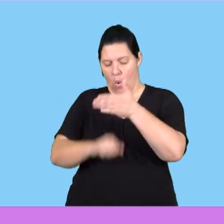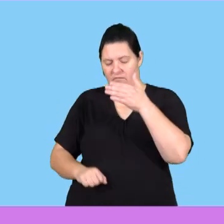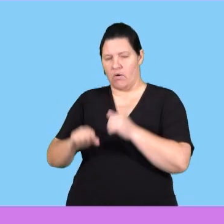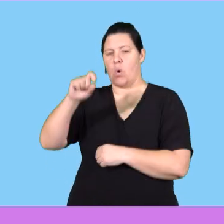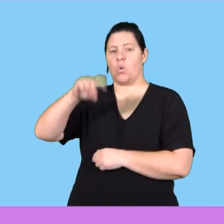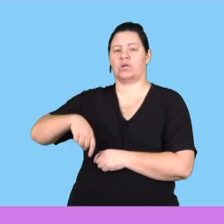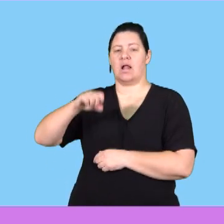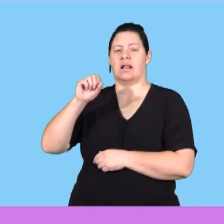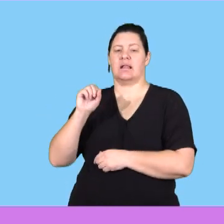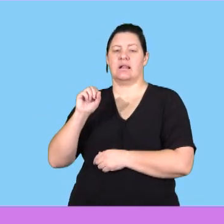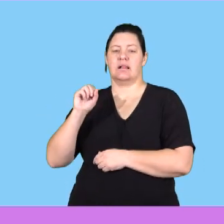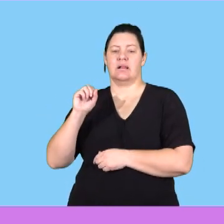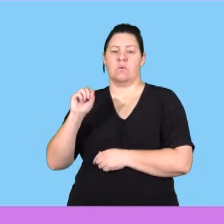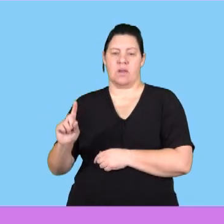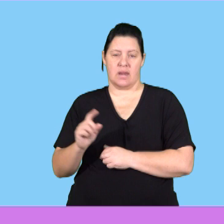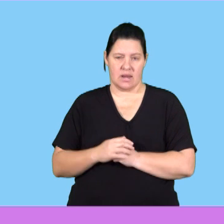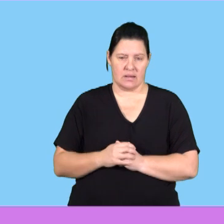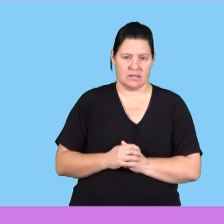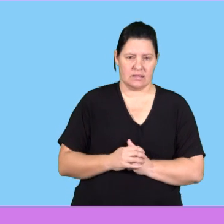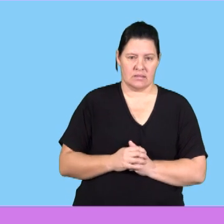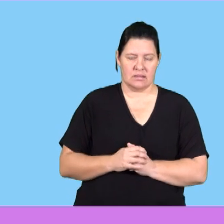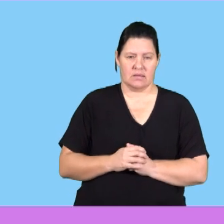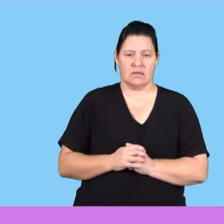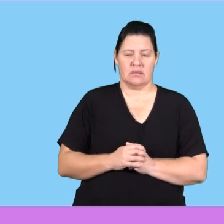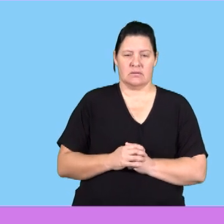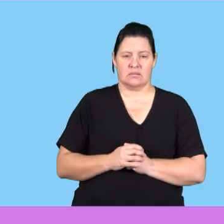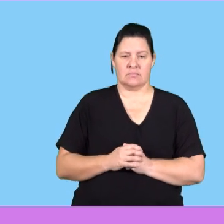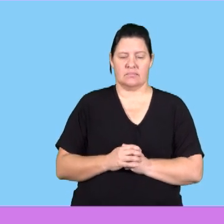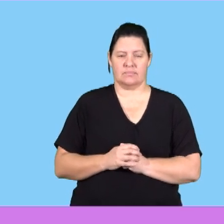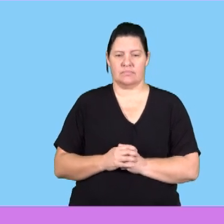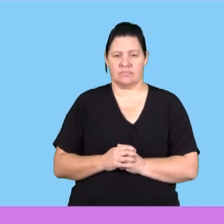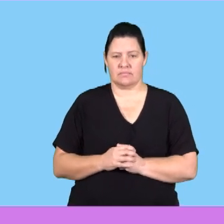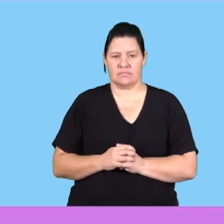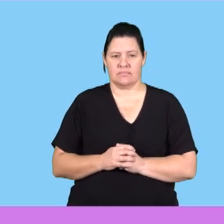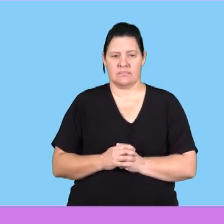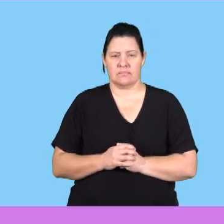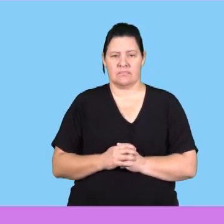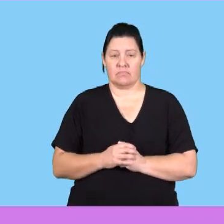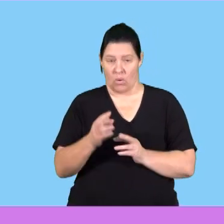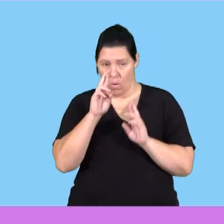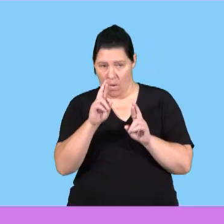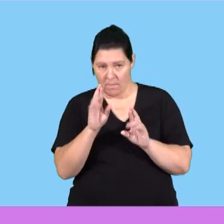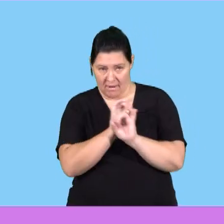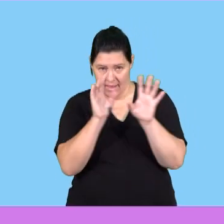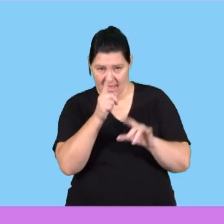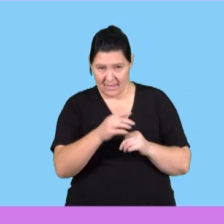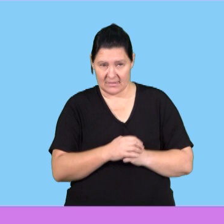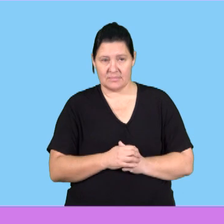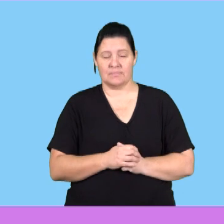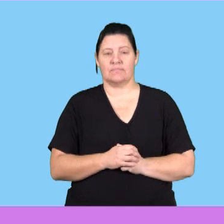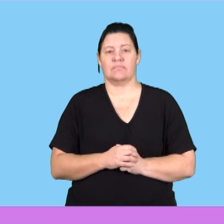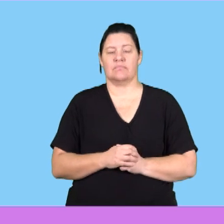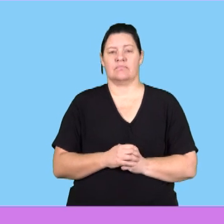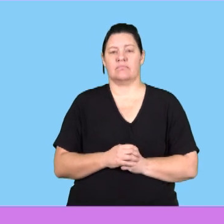quartile 1. So interquartile range equals quartile 3 minus quartile 1. I hope that is clear to all of